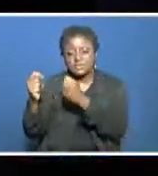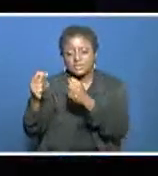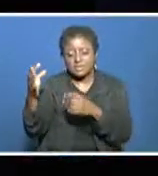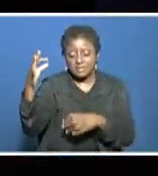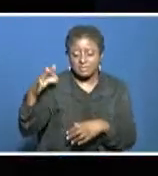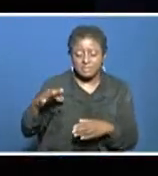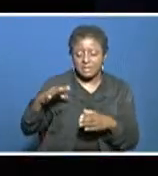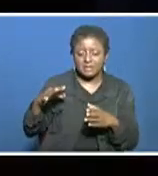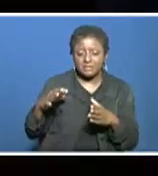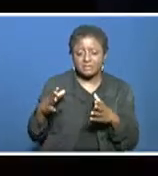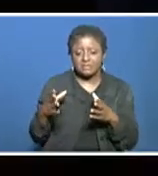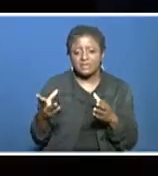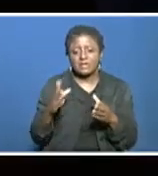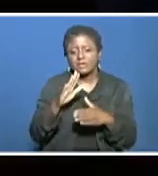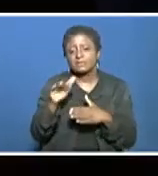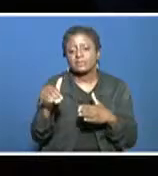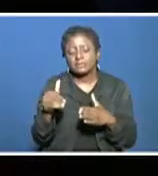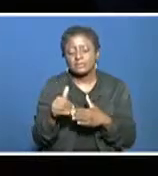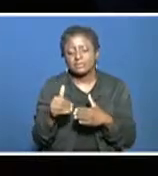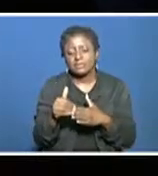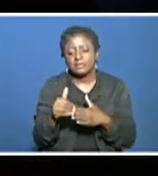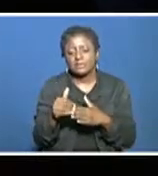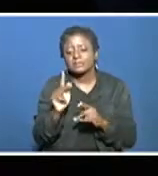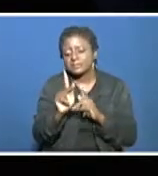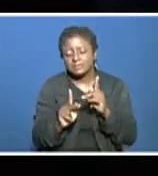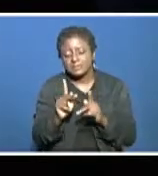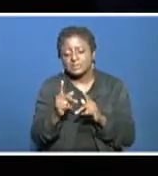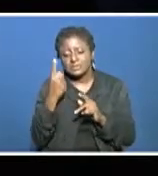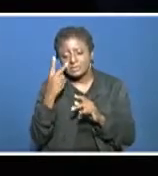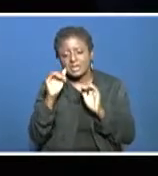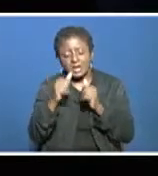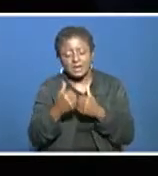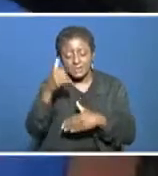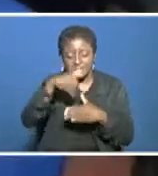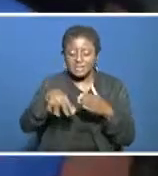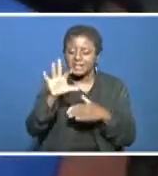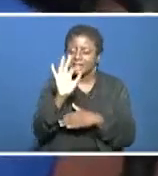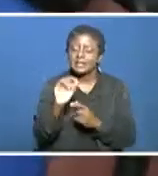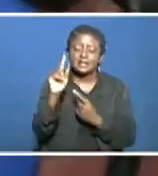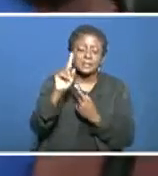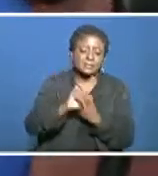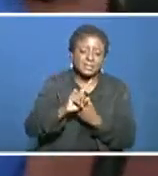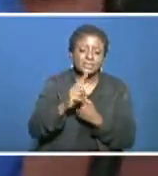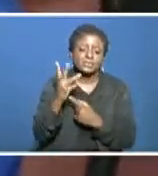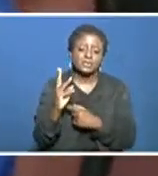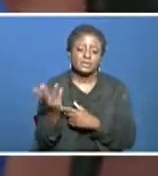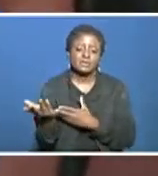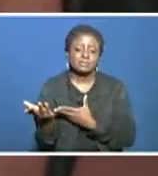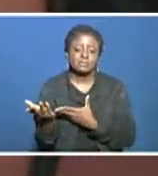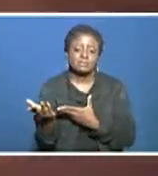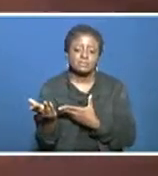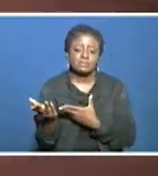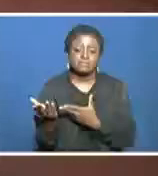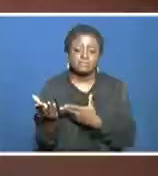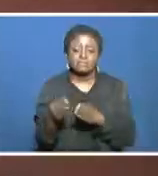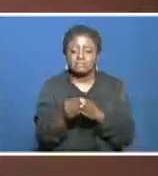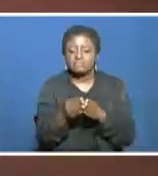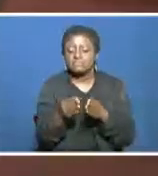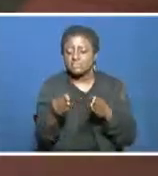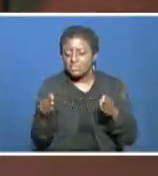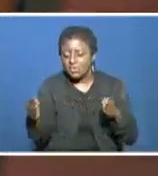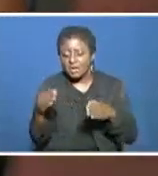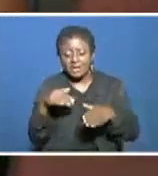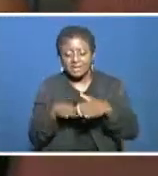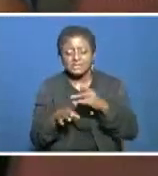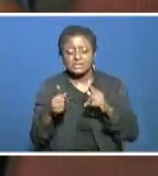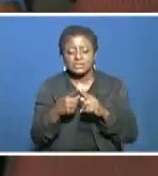You can see how, in just 9 months, we have broader access to affordable housing, and